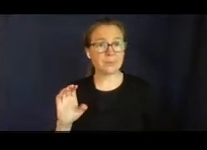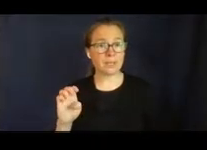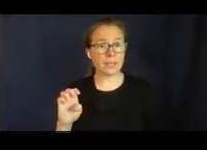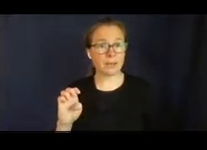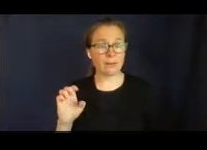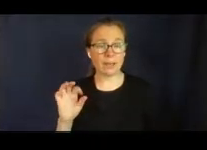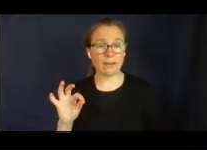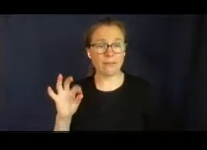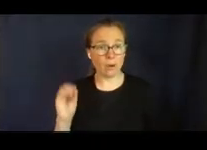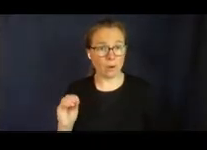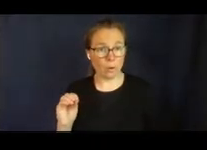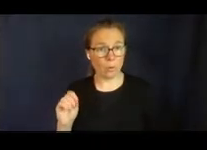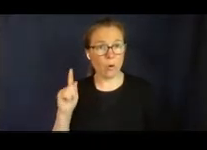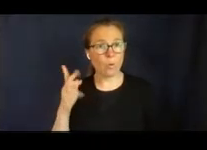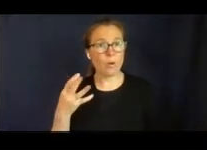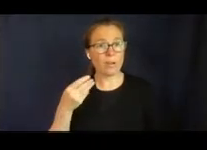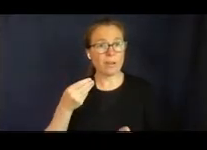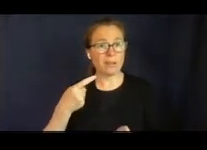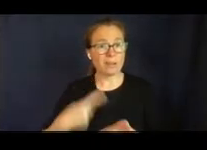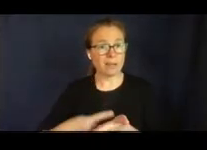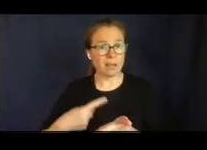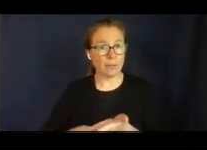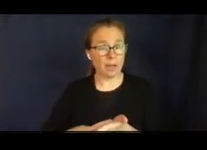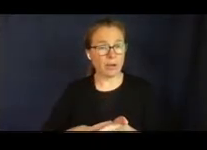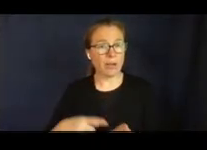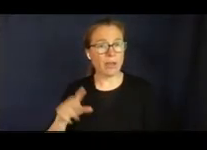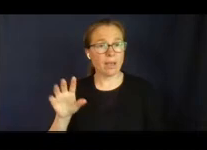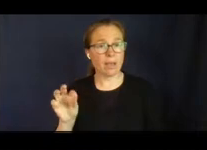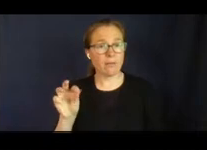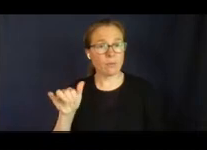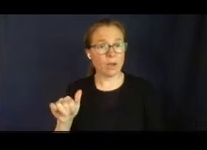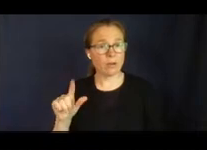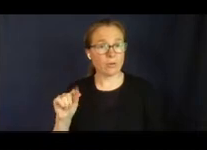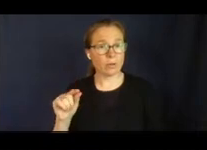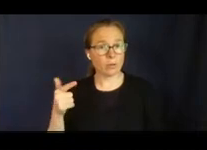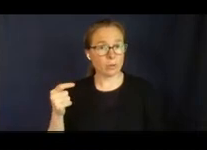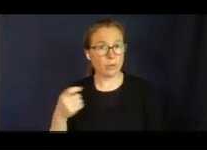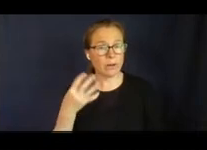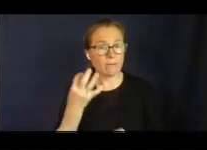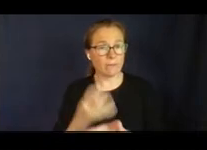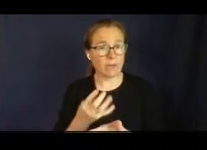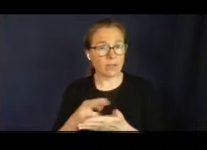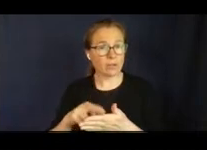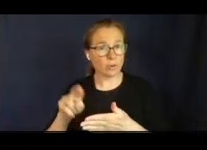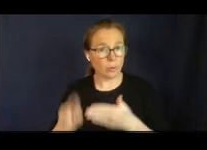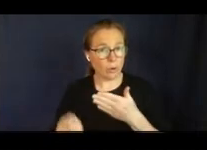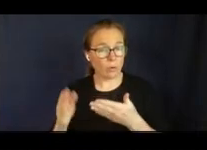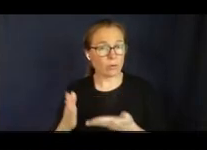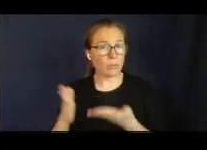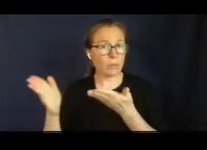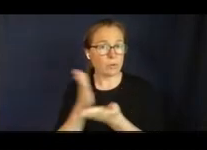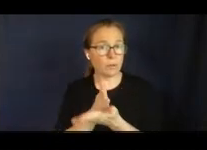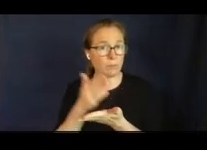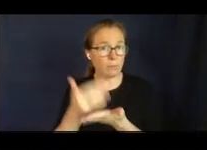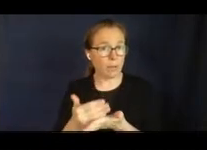on FY21 year-to-date financial results and the proposed budget for FY22. And we always know that that